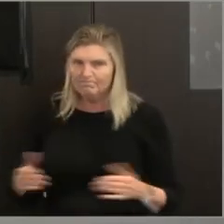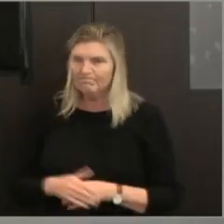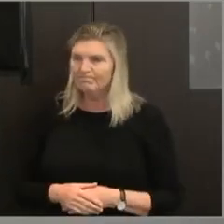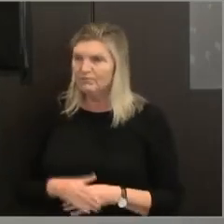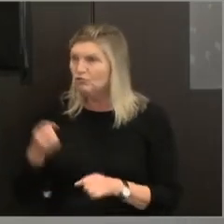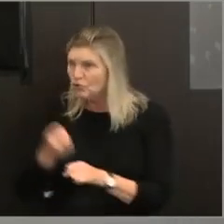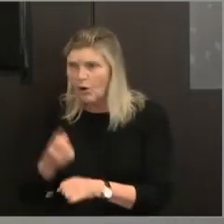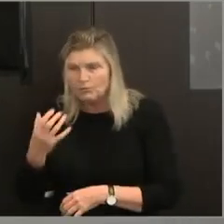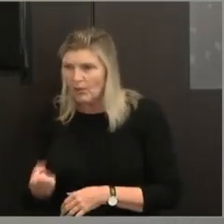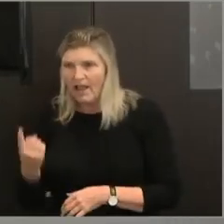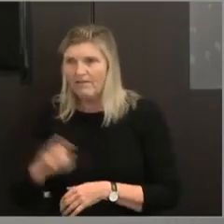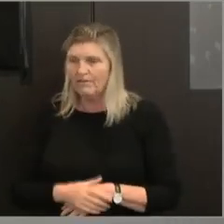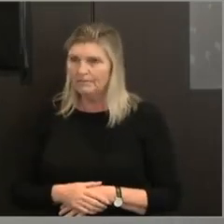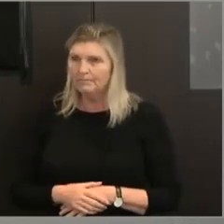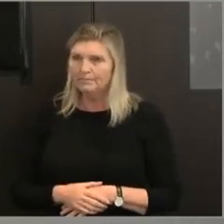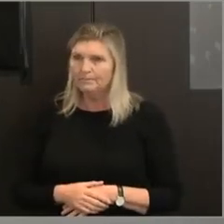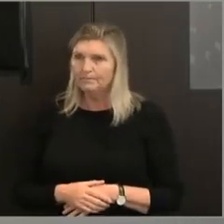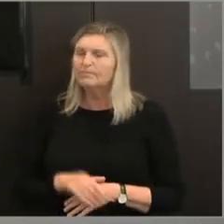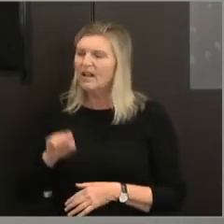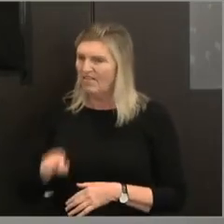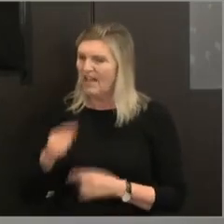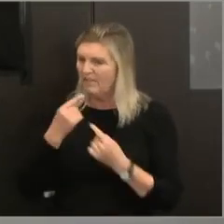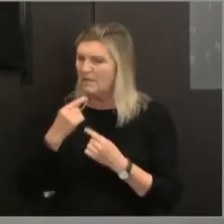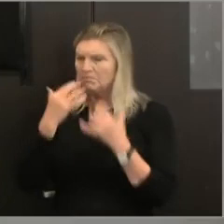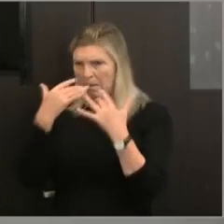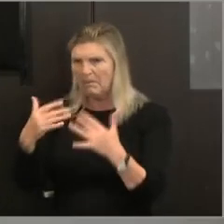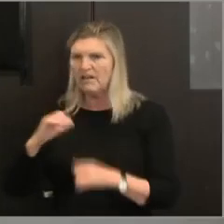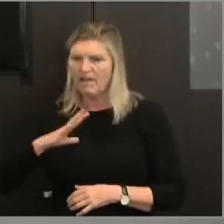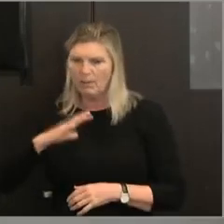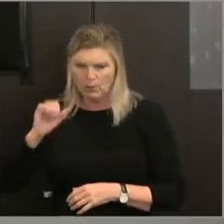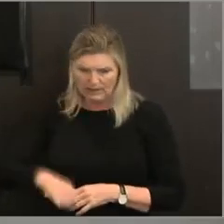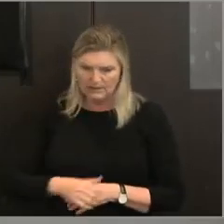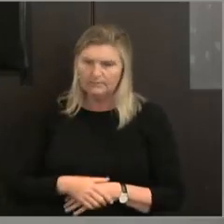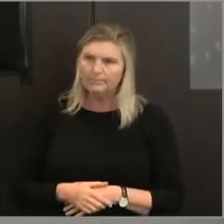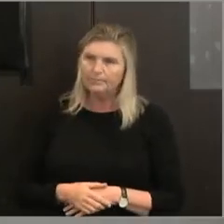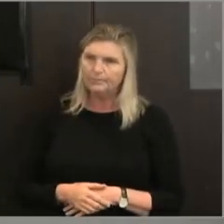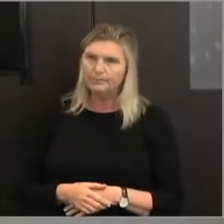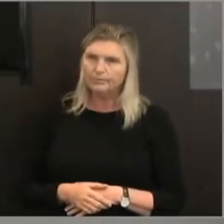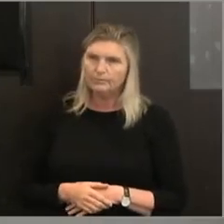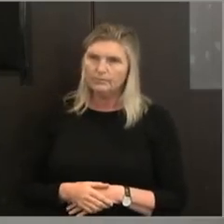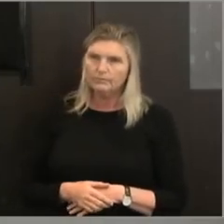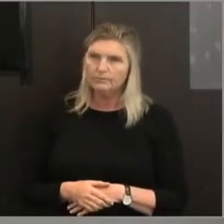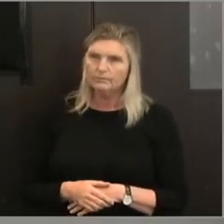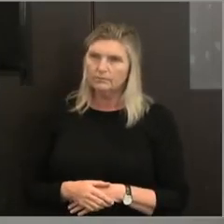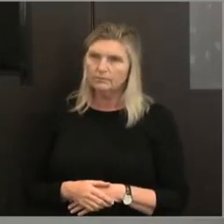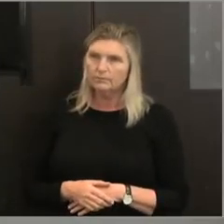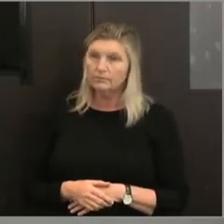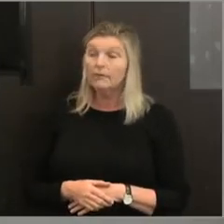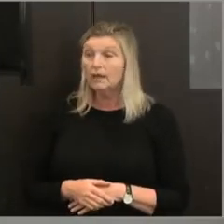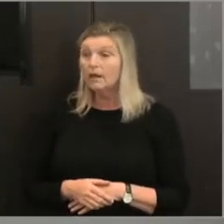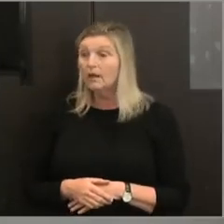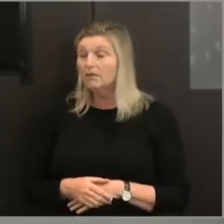If I'd move to paragraph 27, however, while the overrepresentation may be